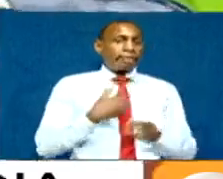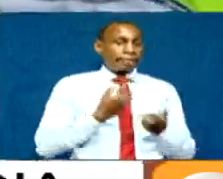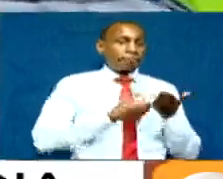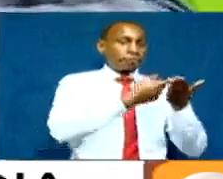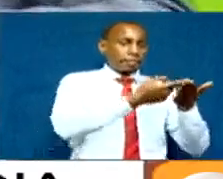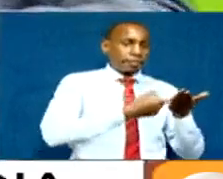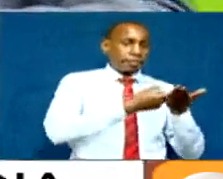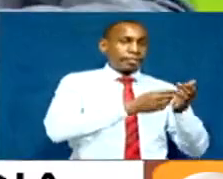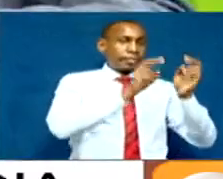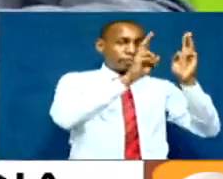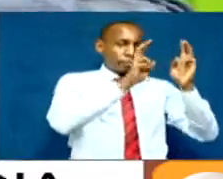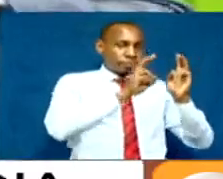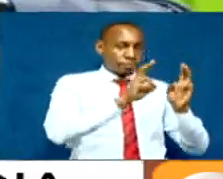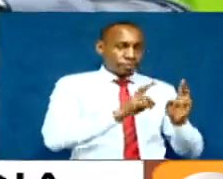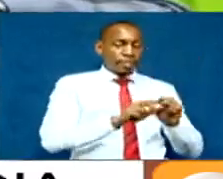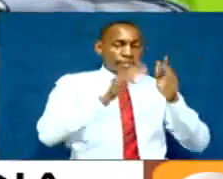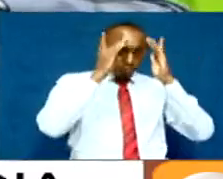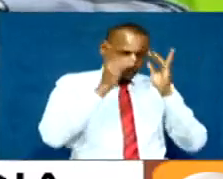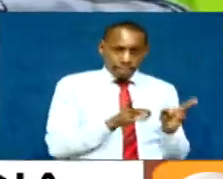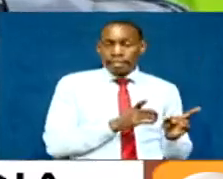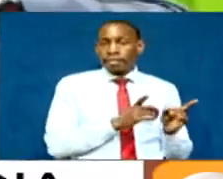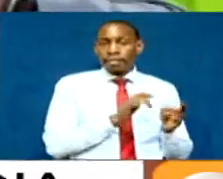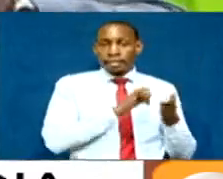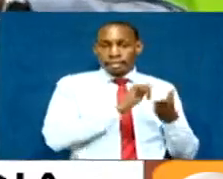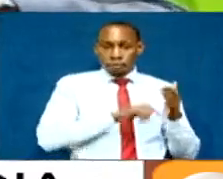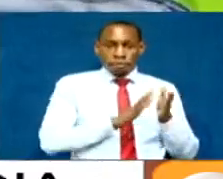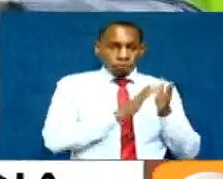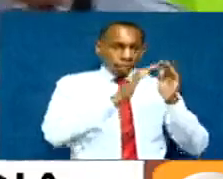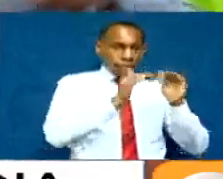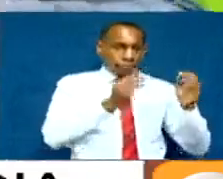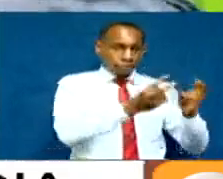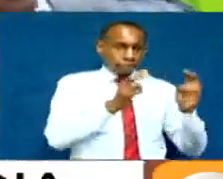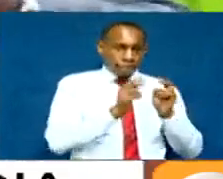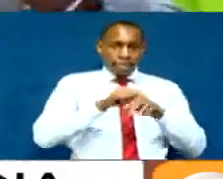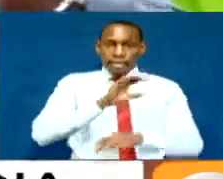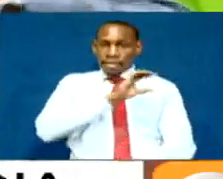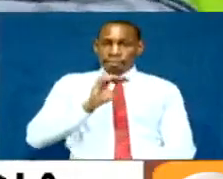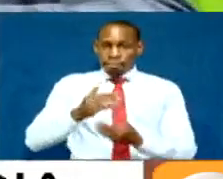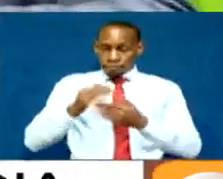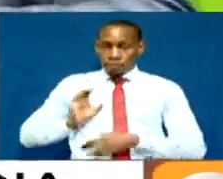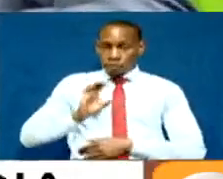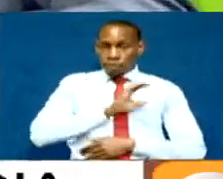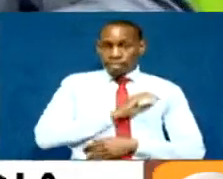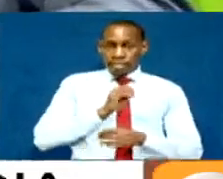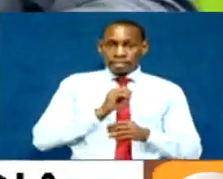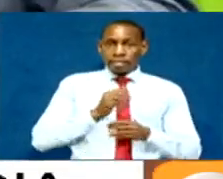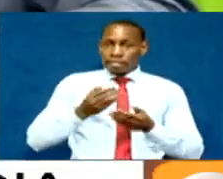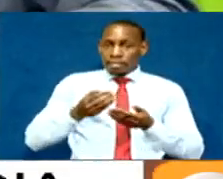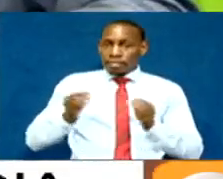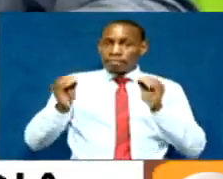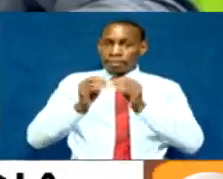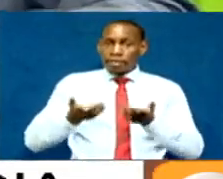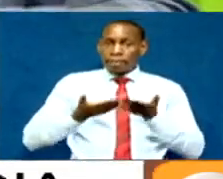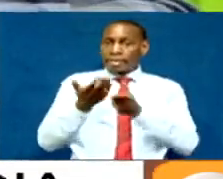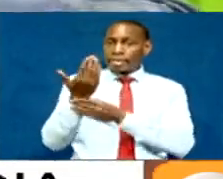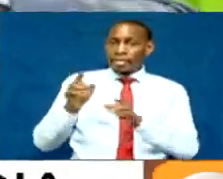discuss issues and make decisions at that level after committees have sat and presented their papers.